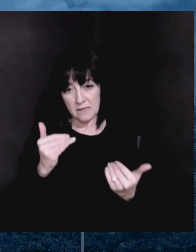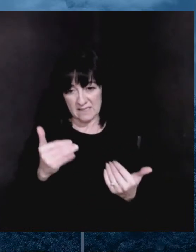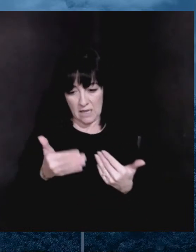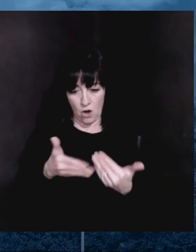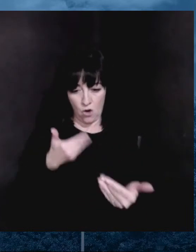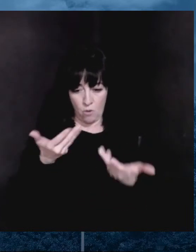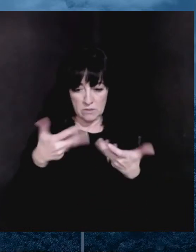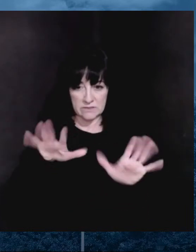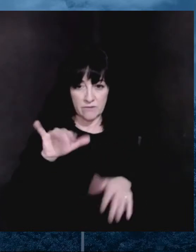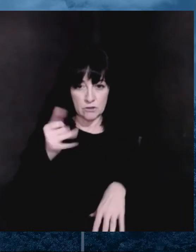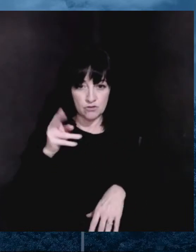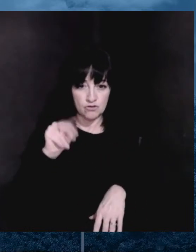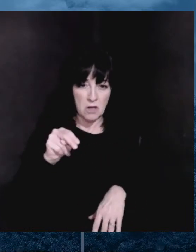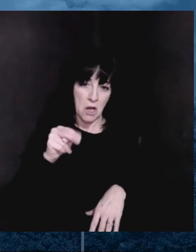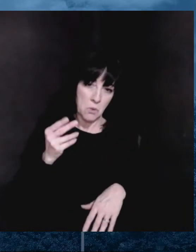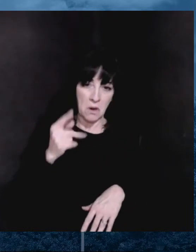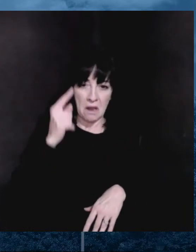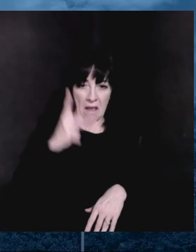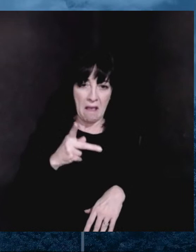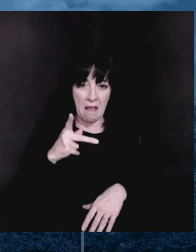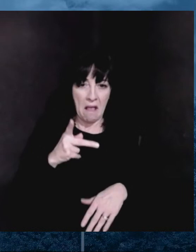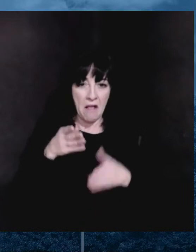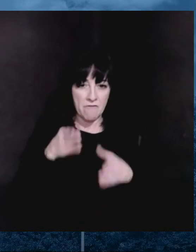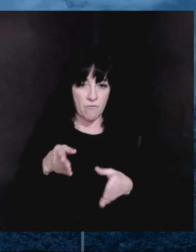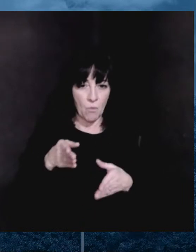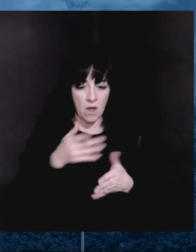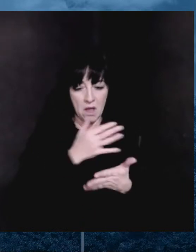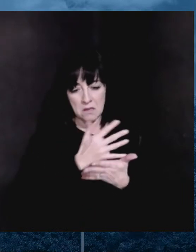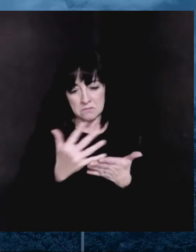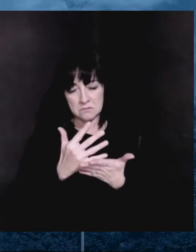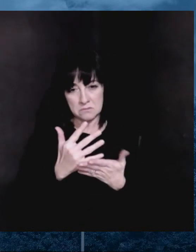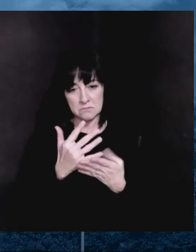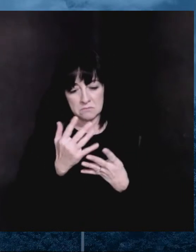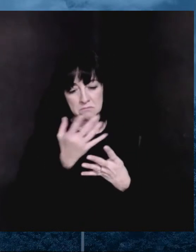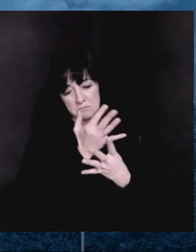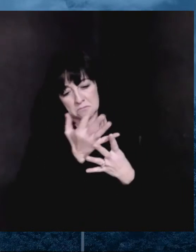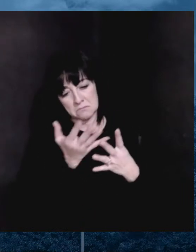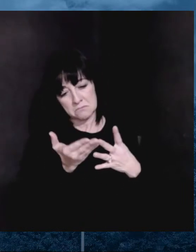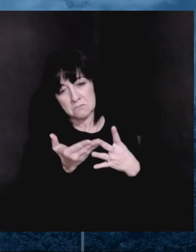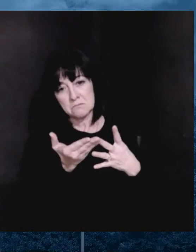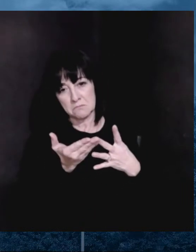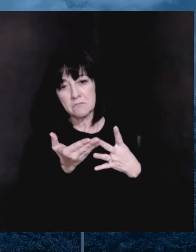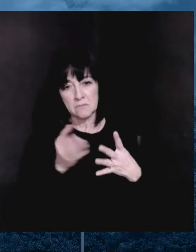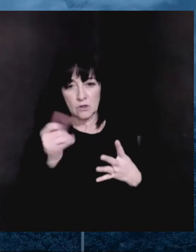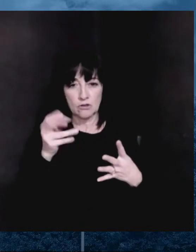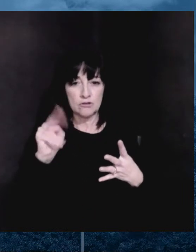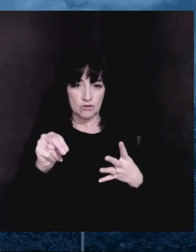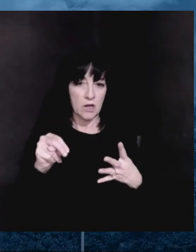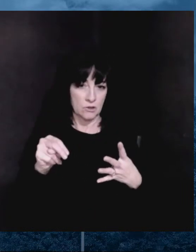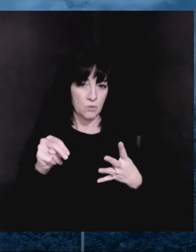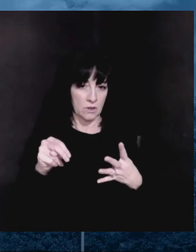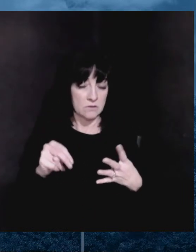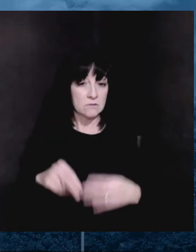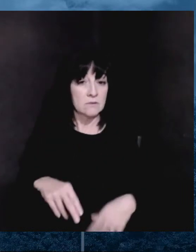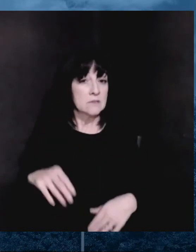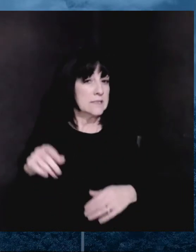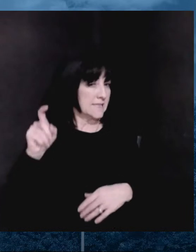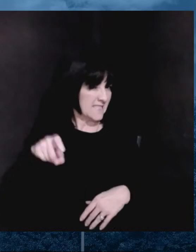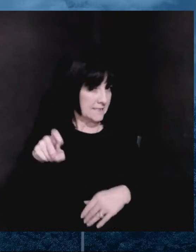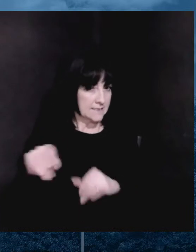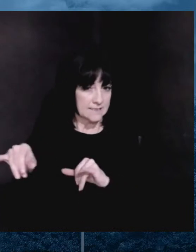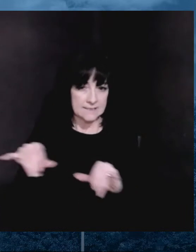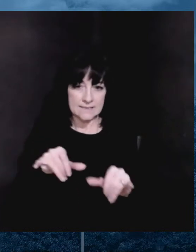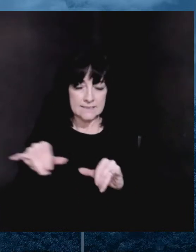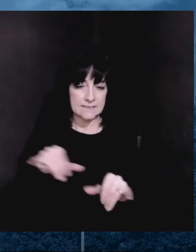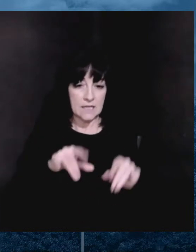racking up big numbers. We need to get the same place with our testing, and we'll ramp up. It's going to